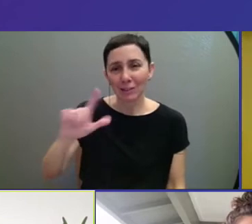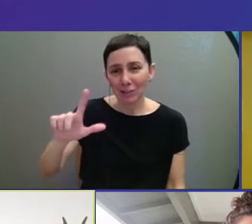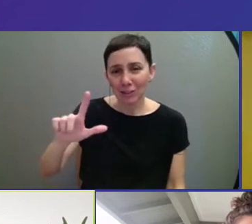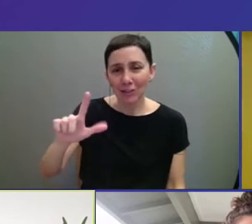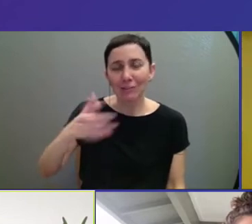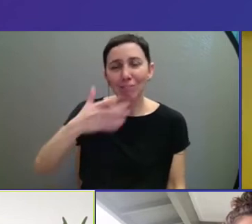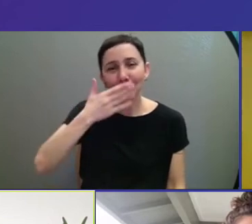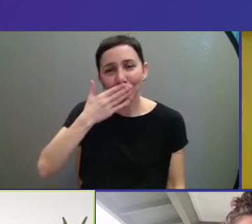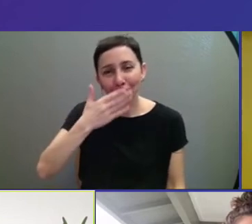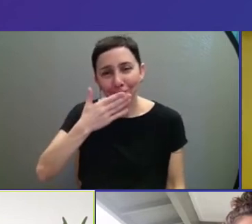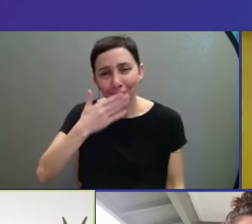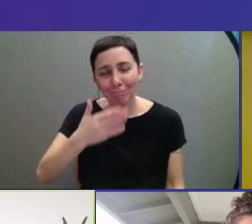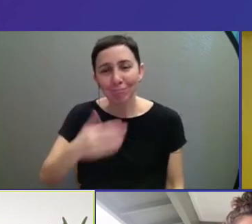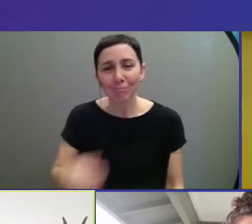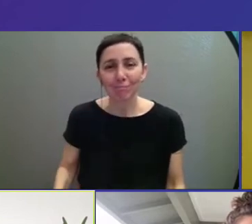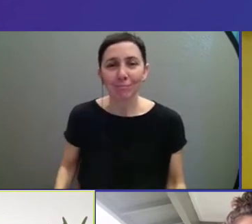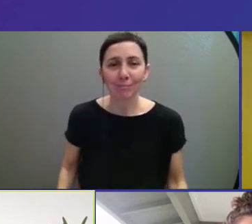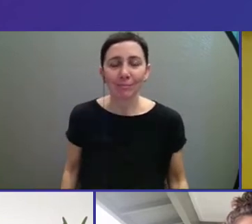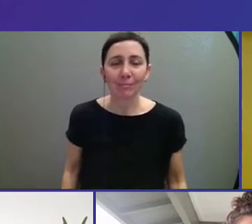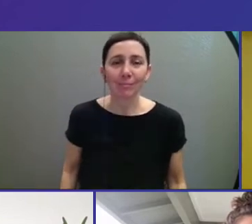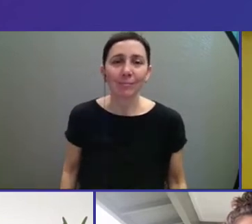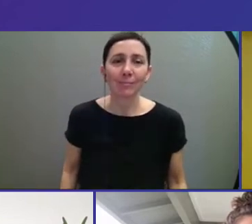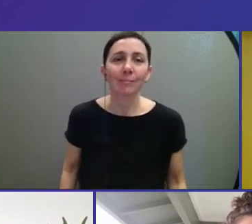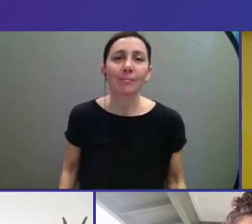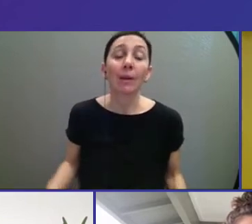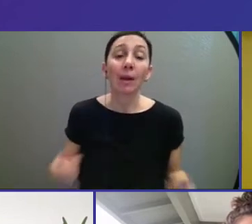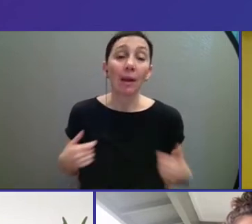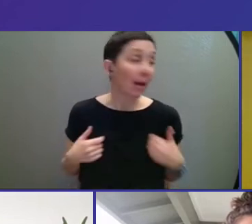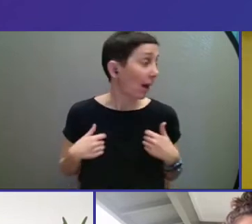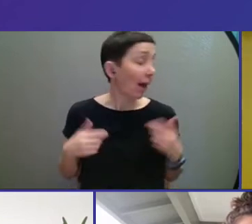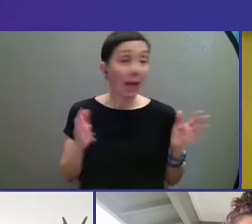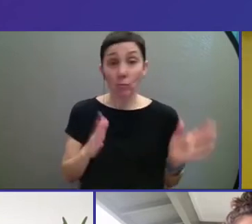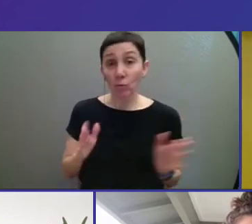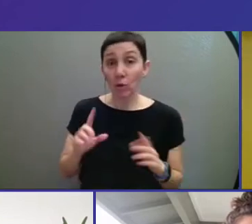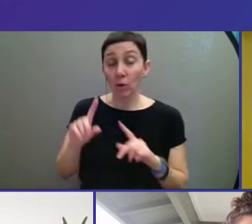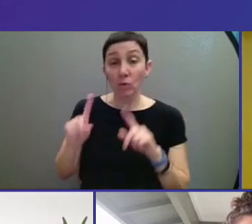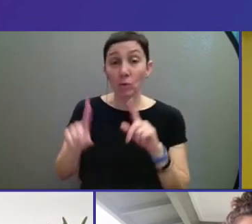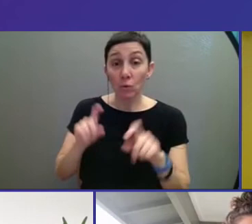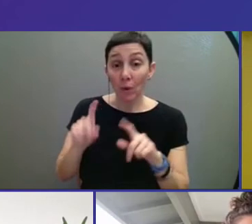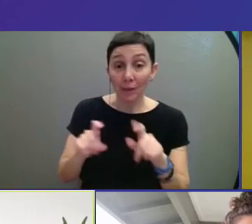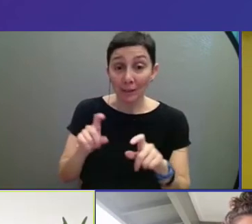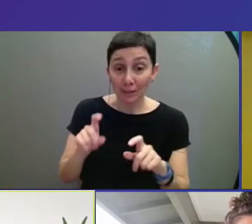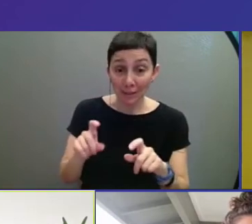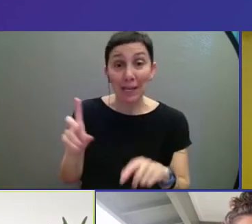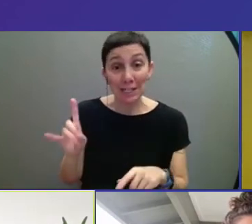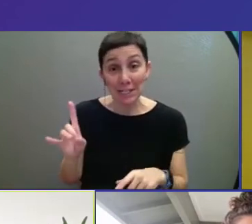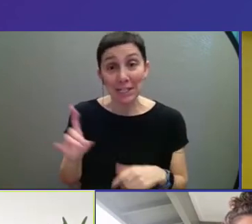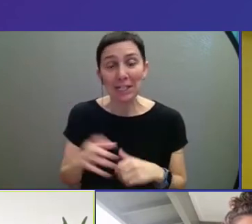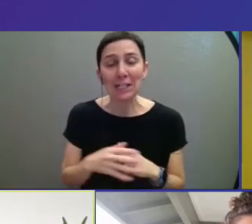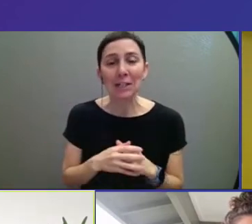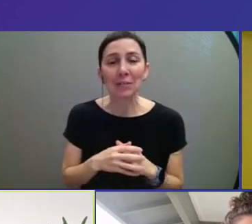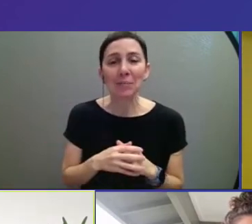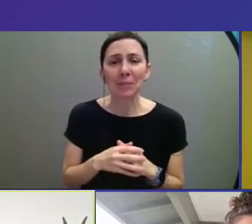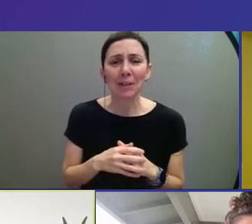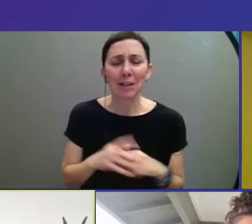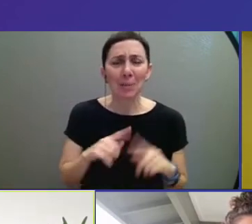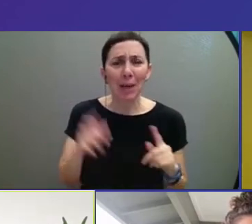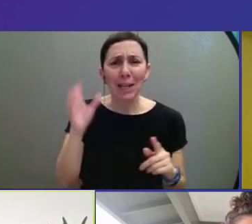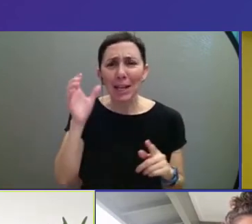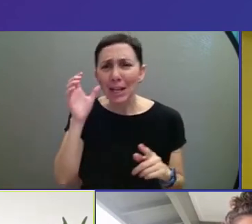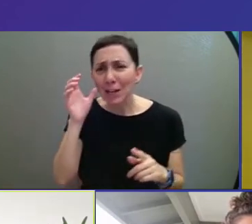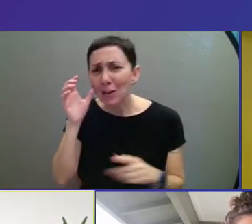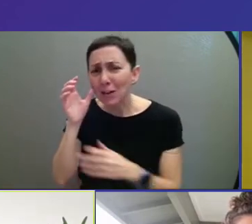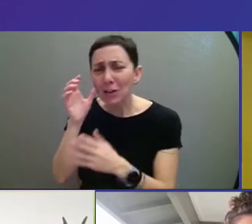sharing. And I prepared questions. I did. Hearing all what you